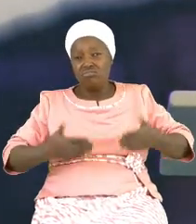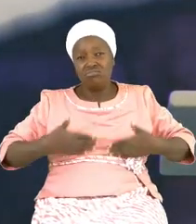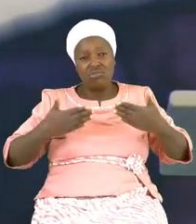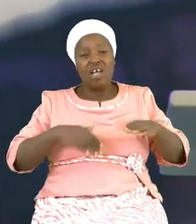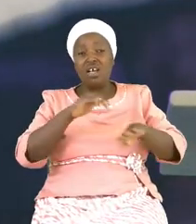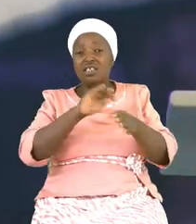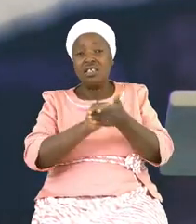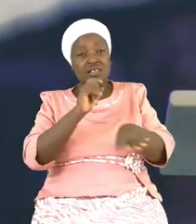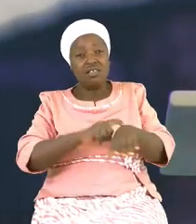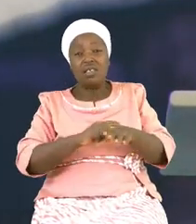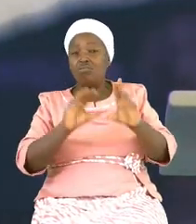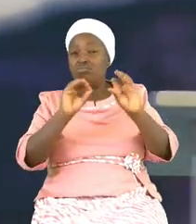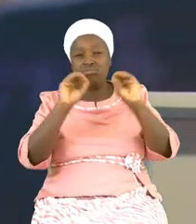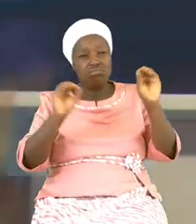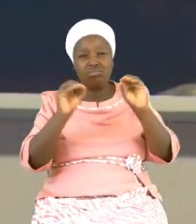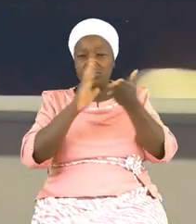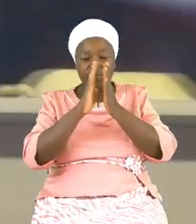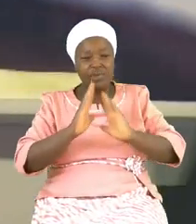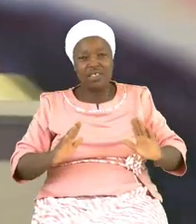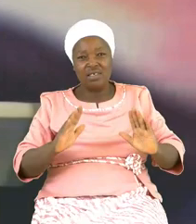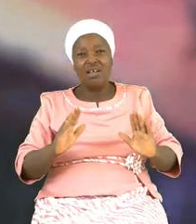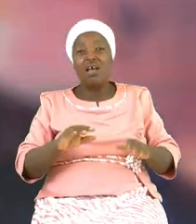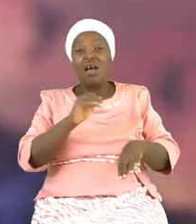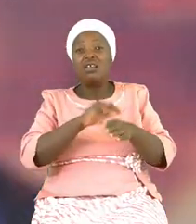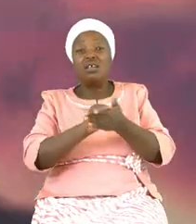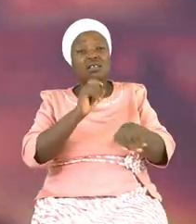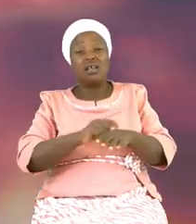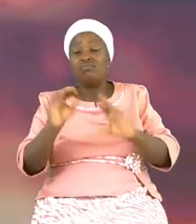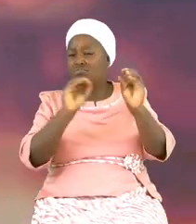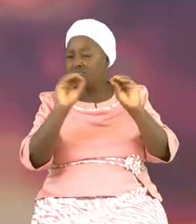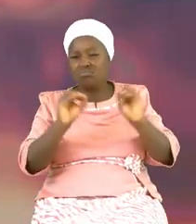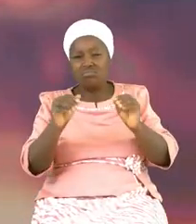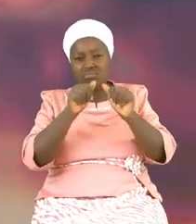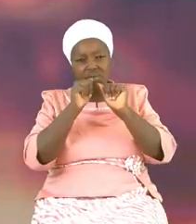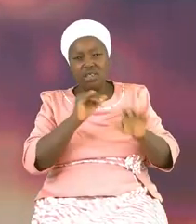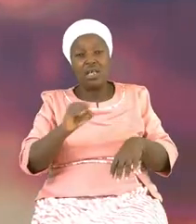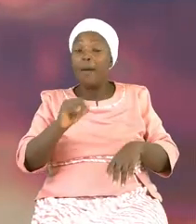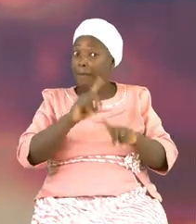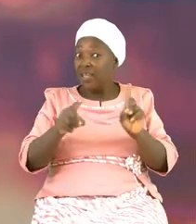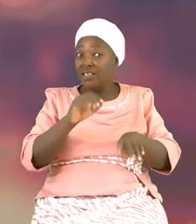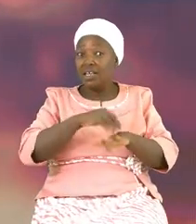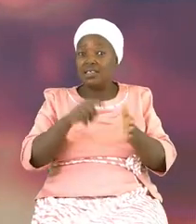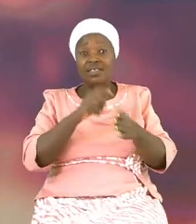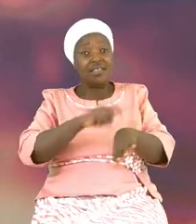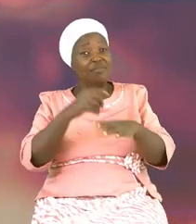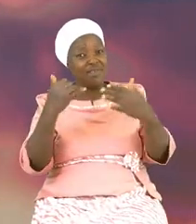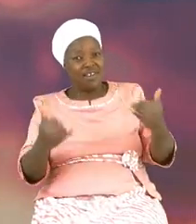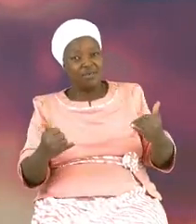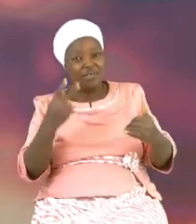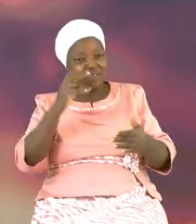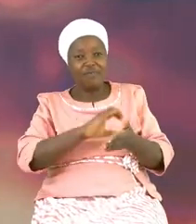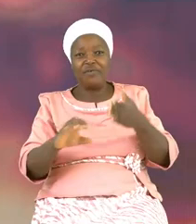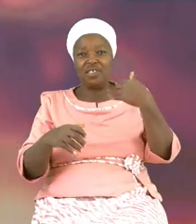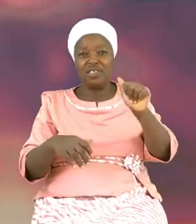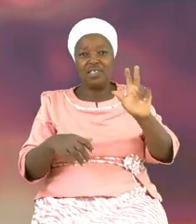no peace. At that time, no blessing. But at this time now, look at verse 13. In